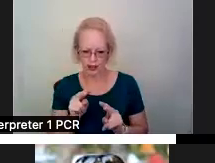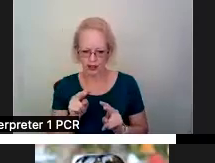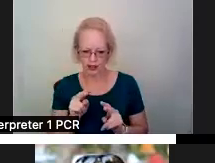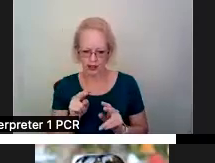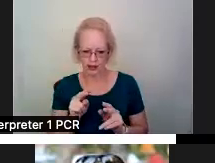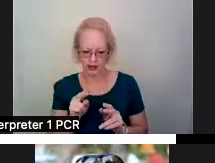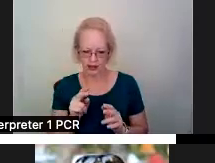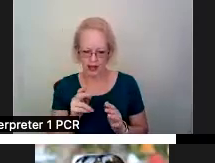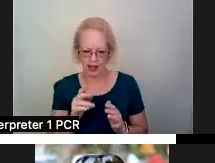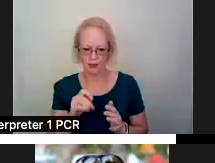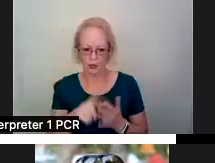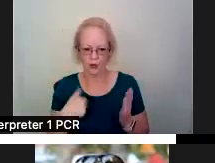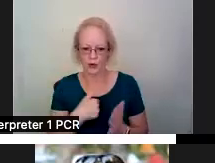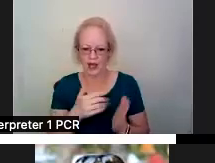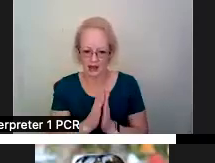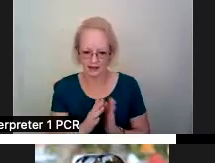in front of people.